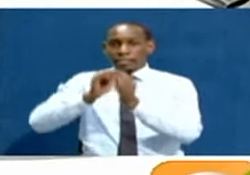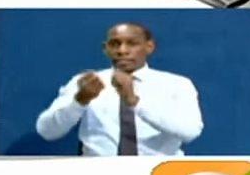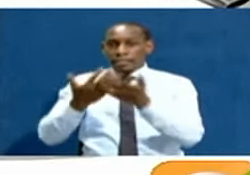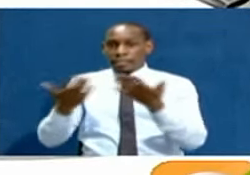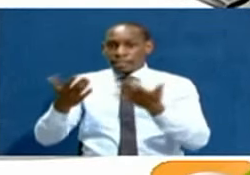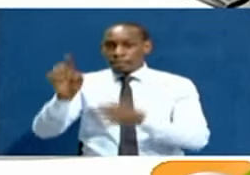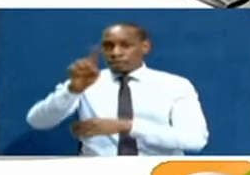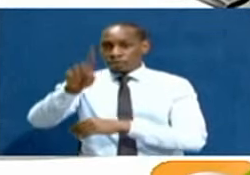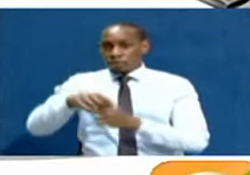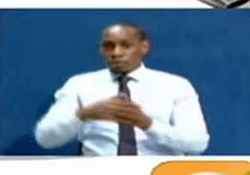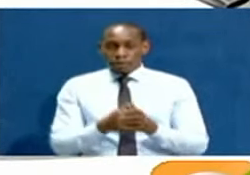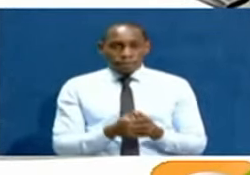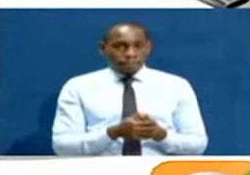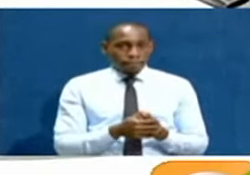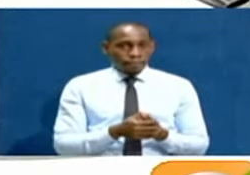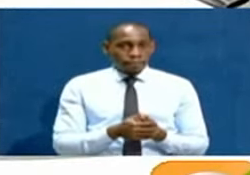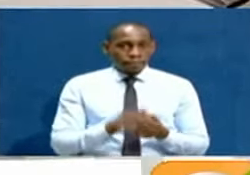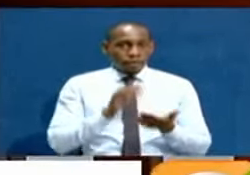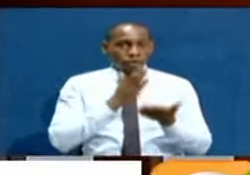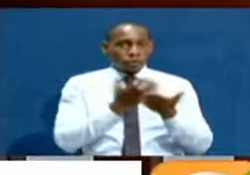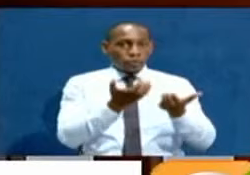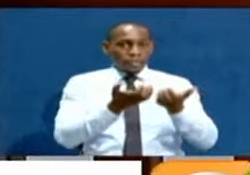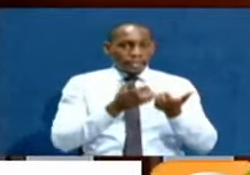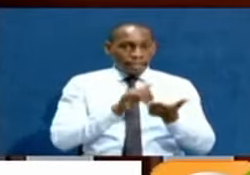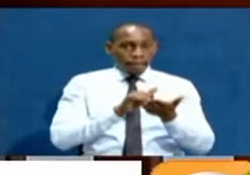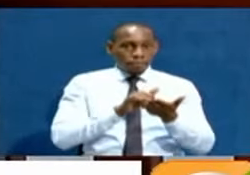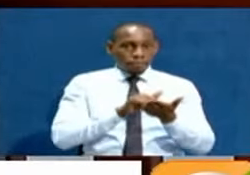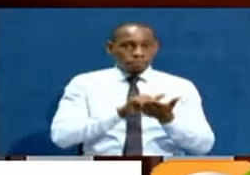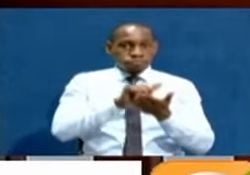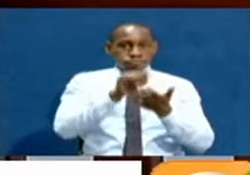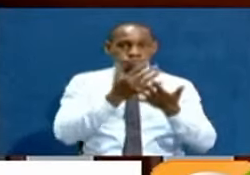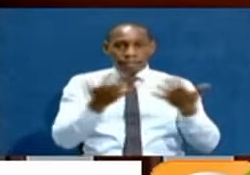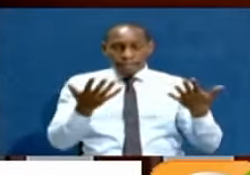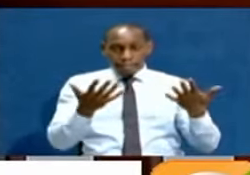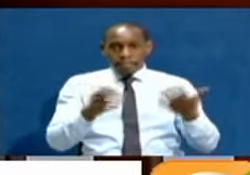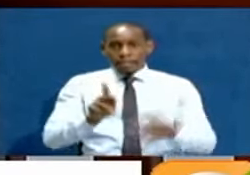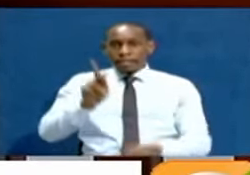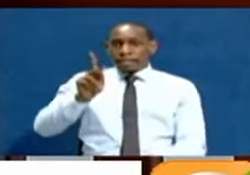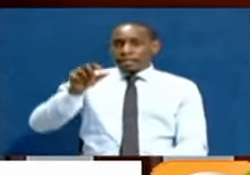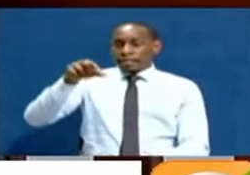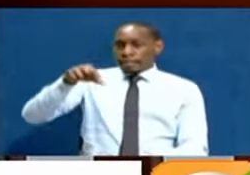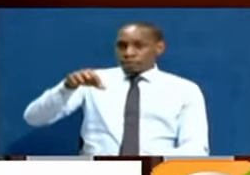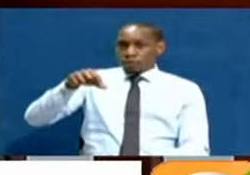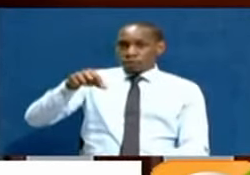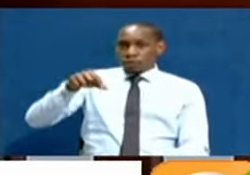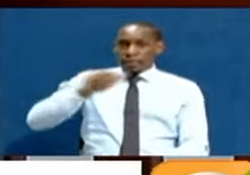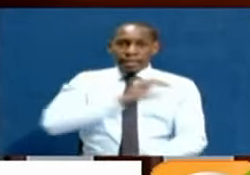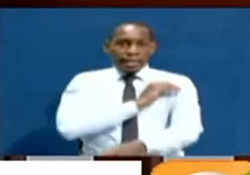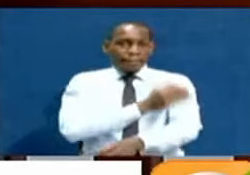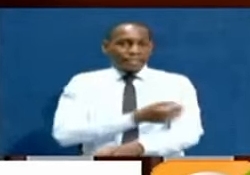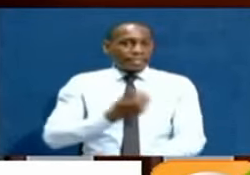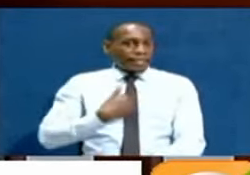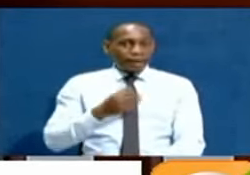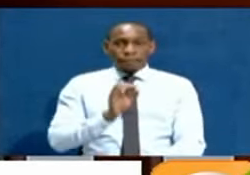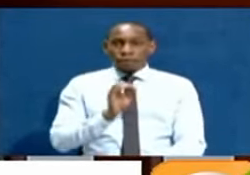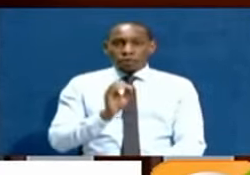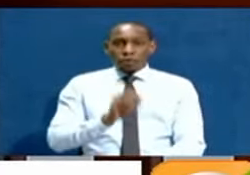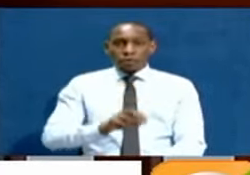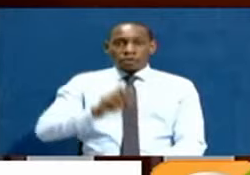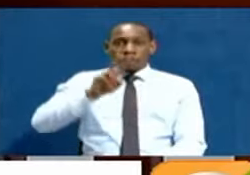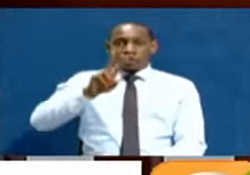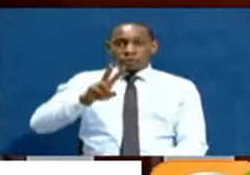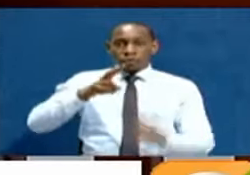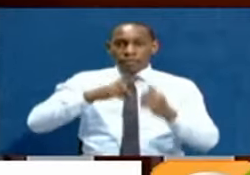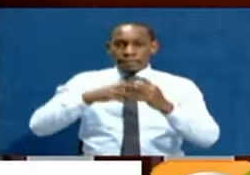changed things much? Look, there's a huge demand for cargo now. And, you know, Kenya Airways, we never had capacity. We had two